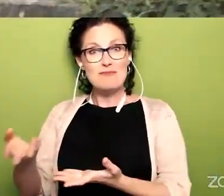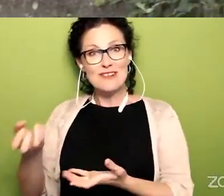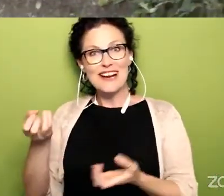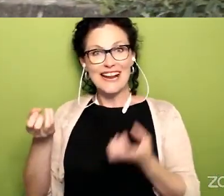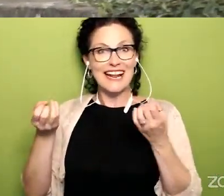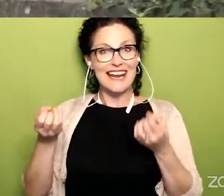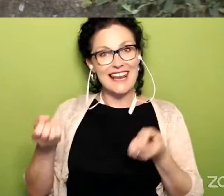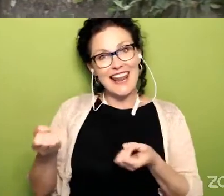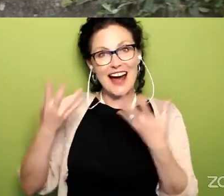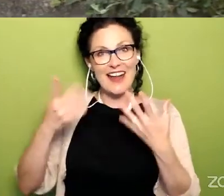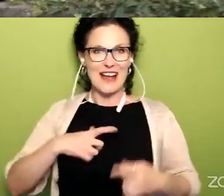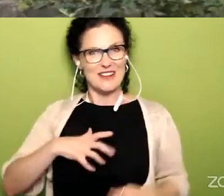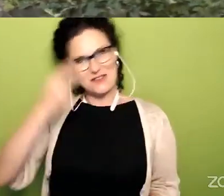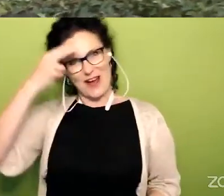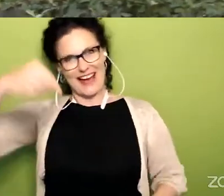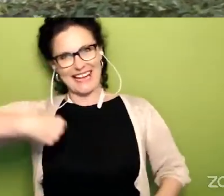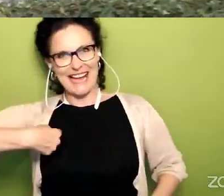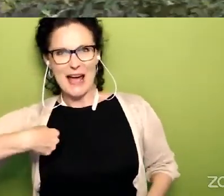Yes.